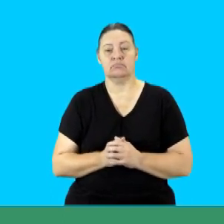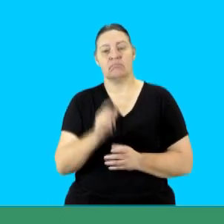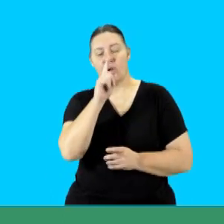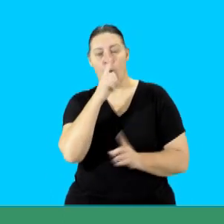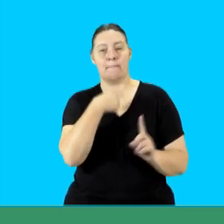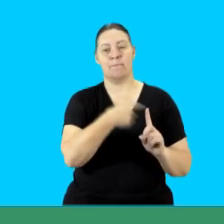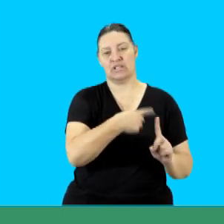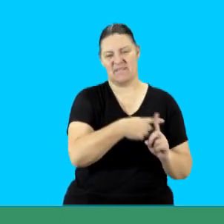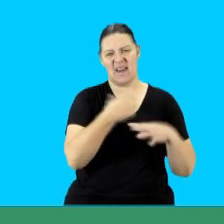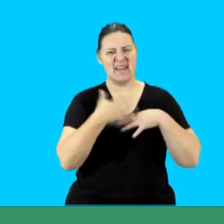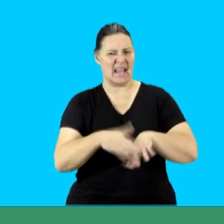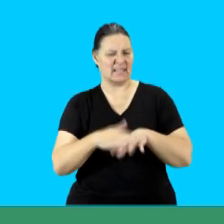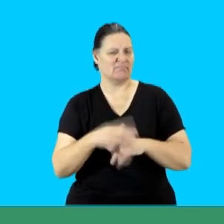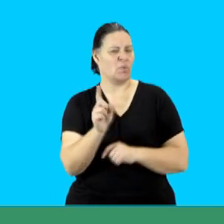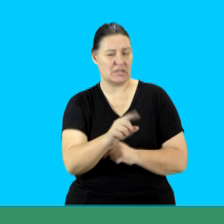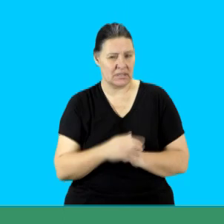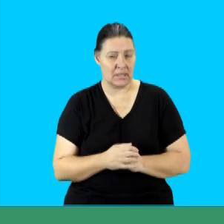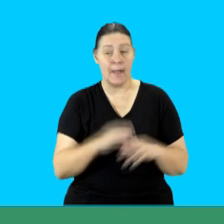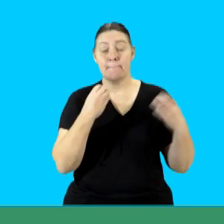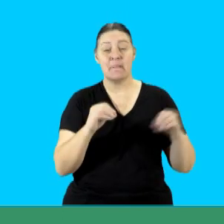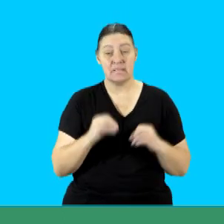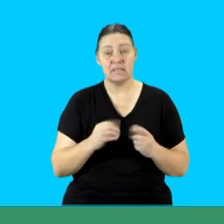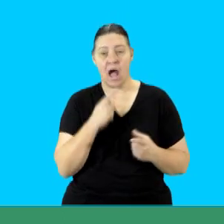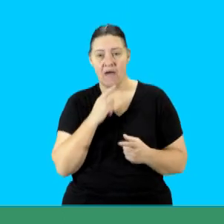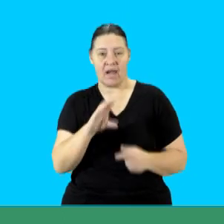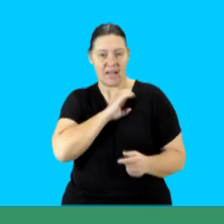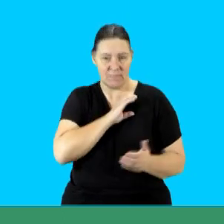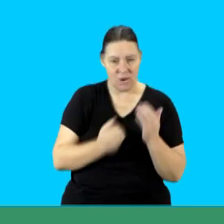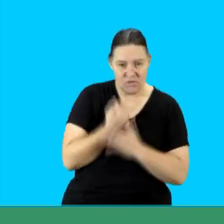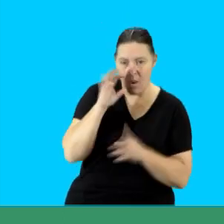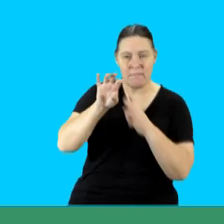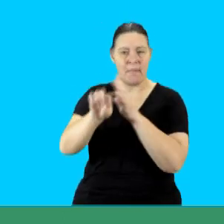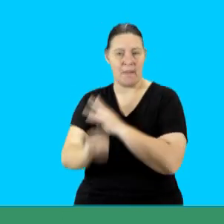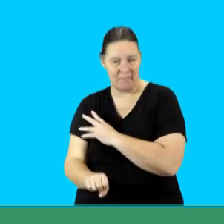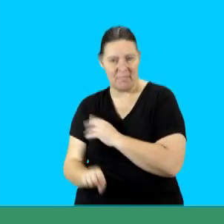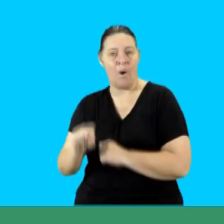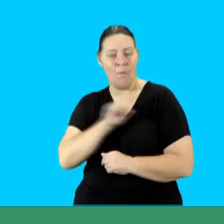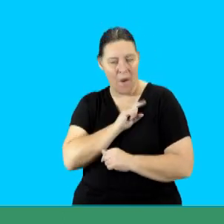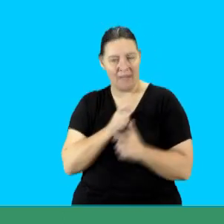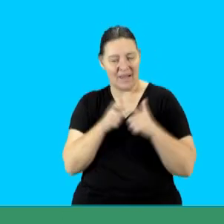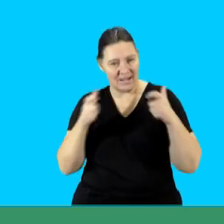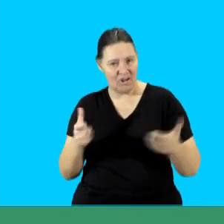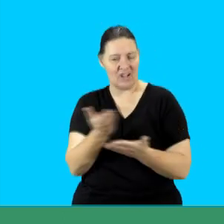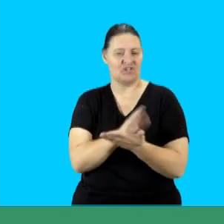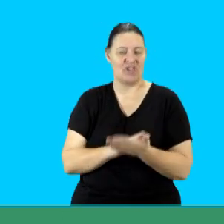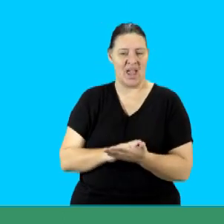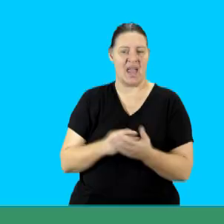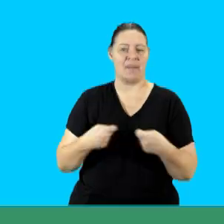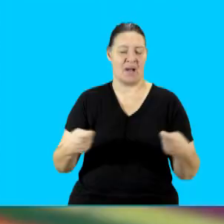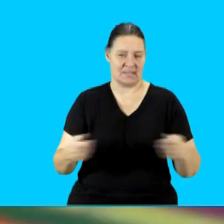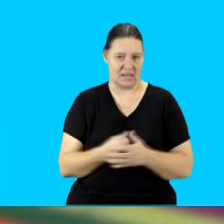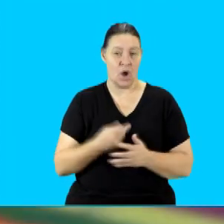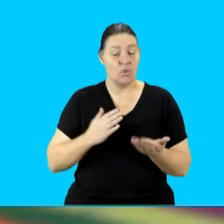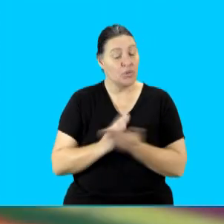the advantages of networking. Businesses can attract new customers, resulting in increased market share. So through